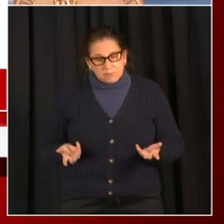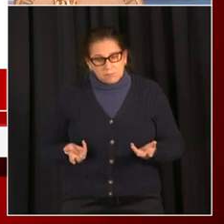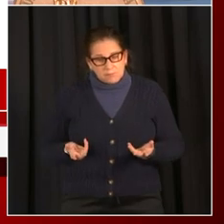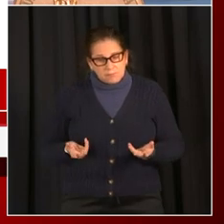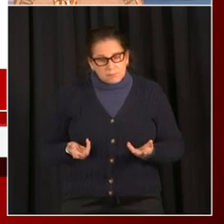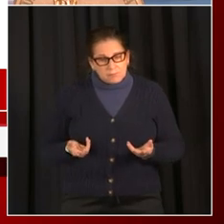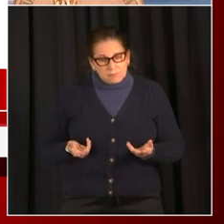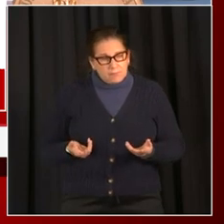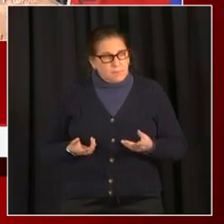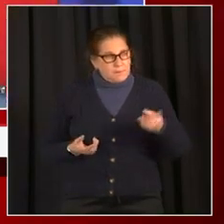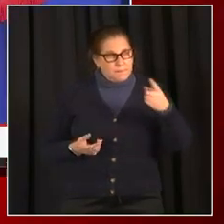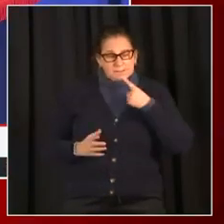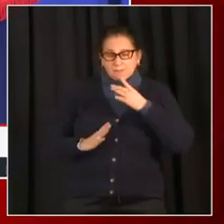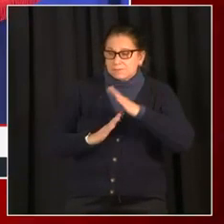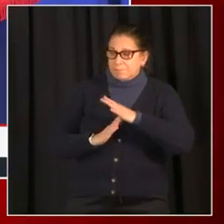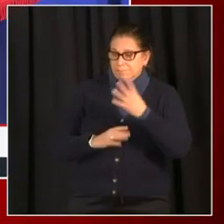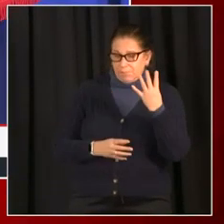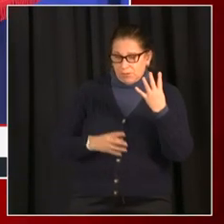4.